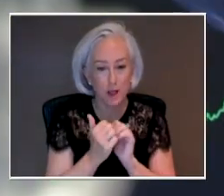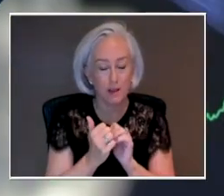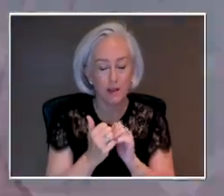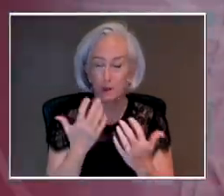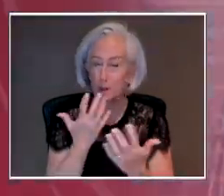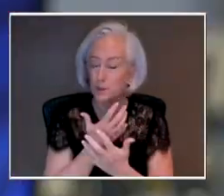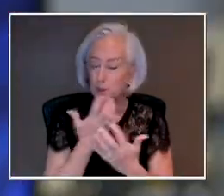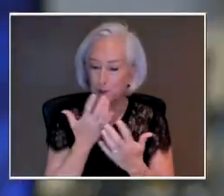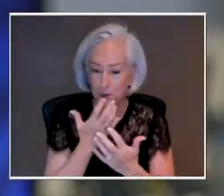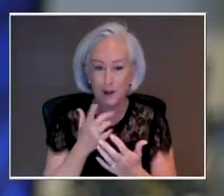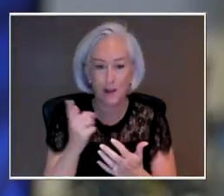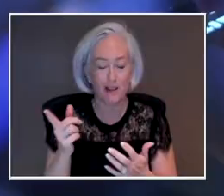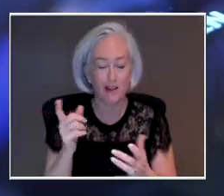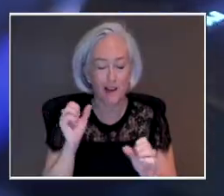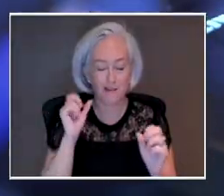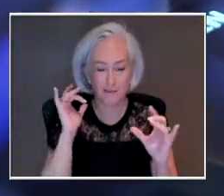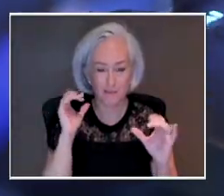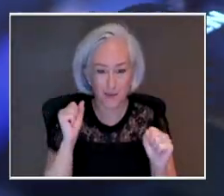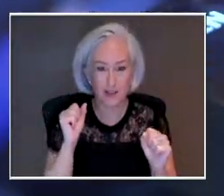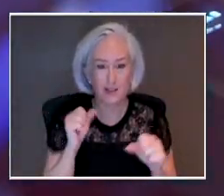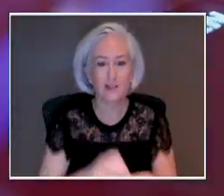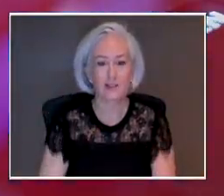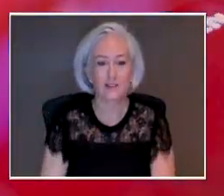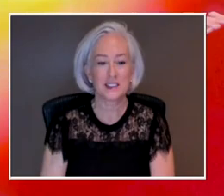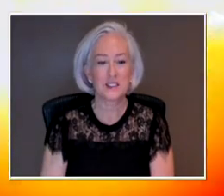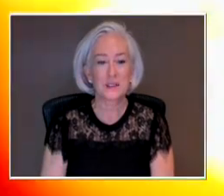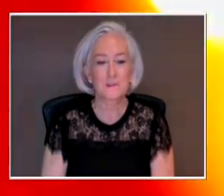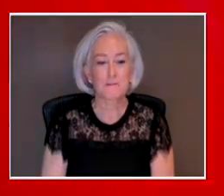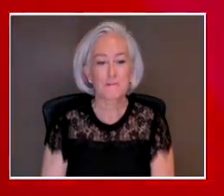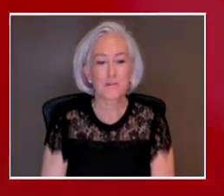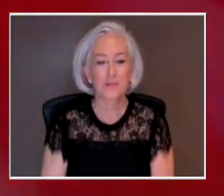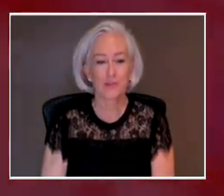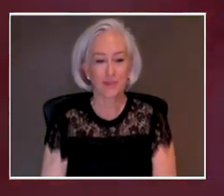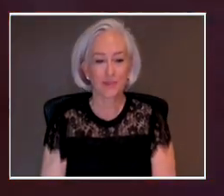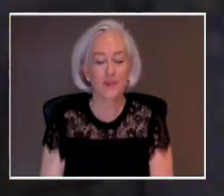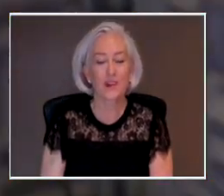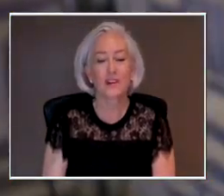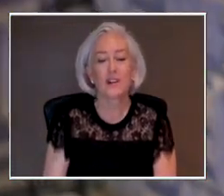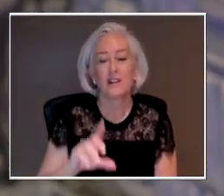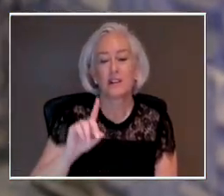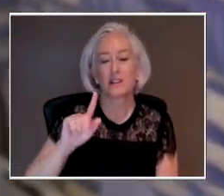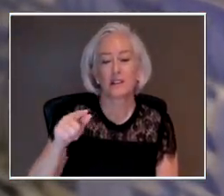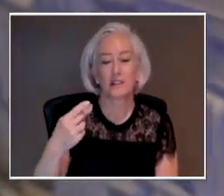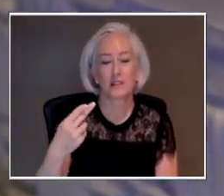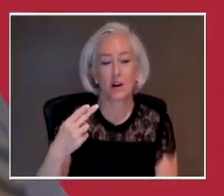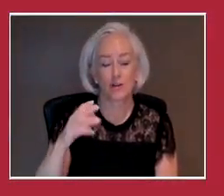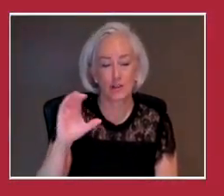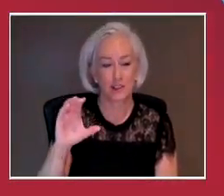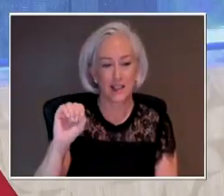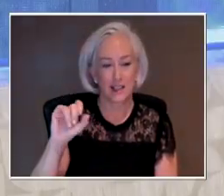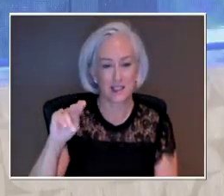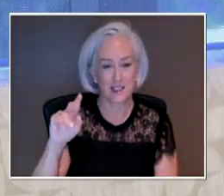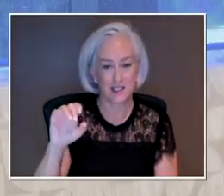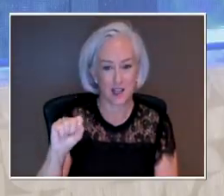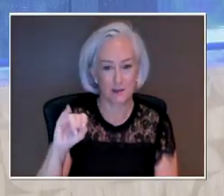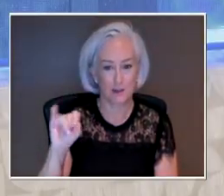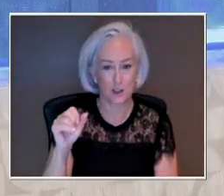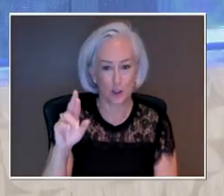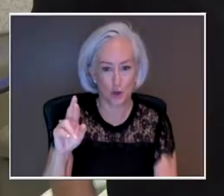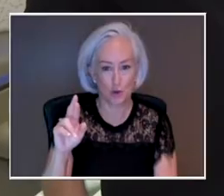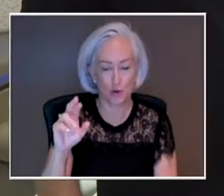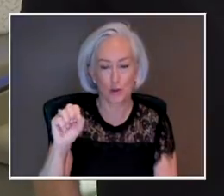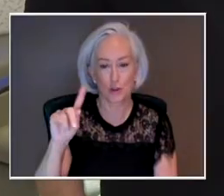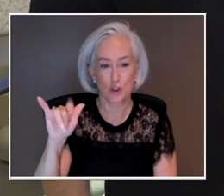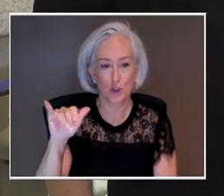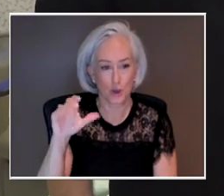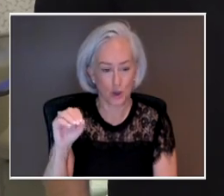just unreal. Stand by to set up show. And the Dolph C. Simons Jr. Family Broadcast Studio. Roll it. Always makes you feel like you're the